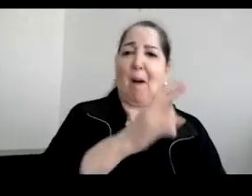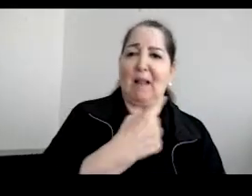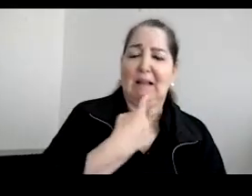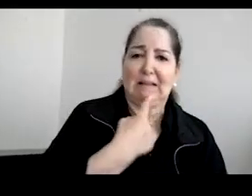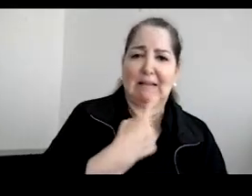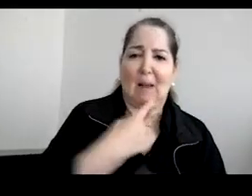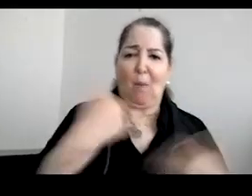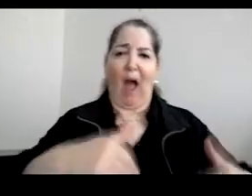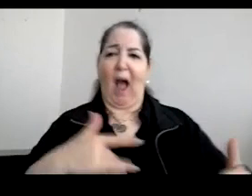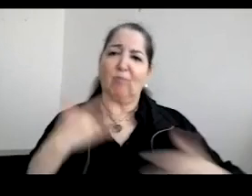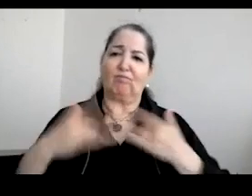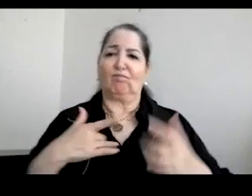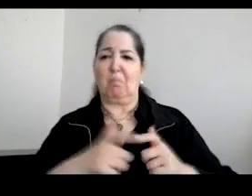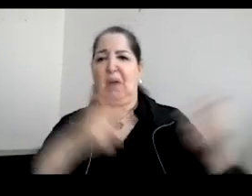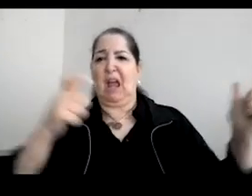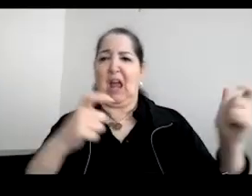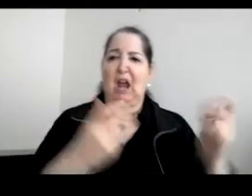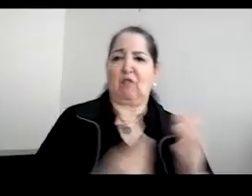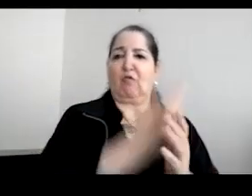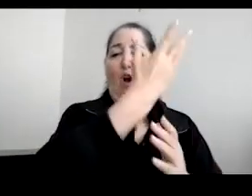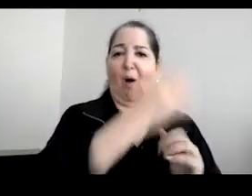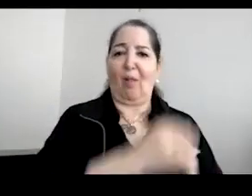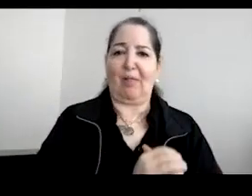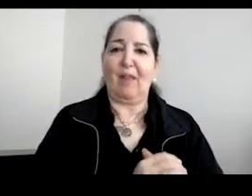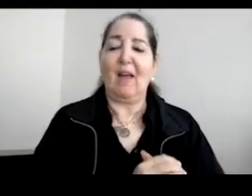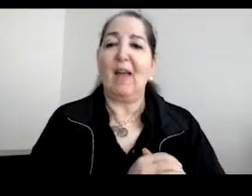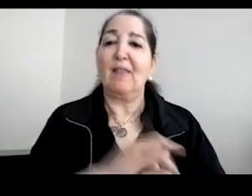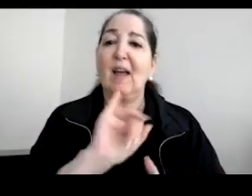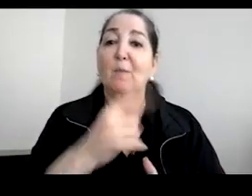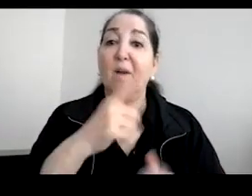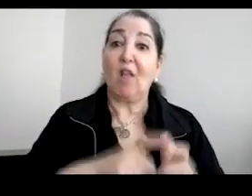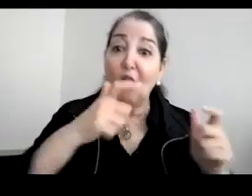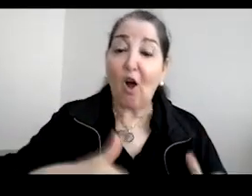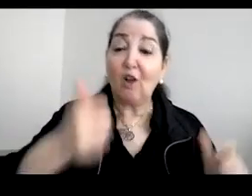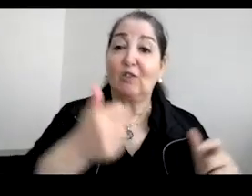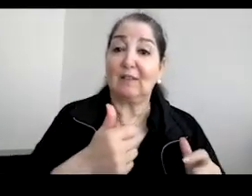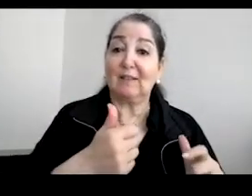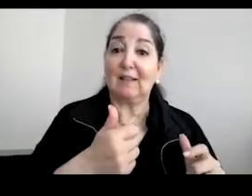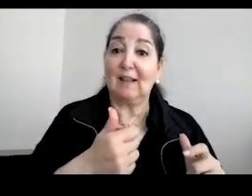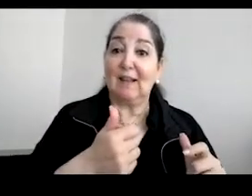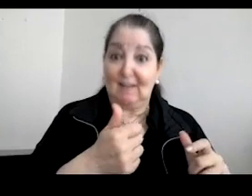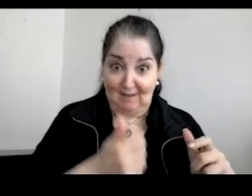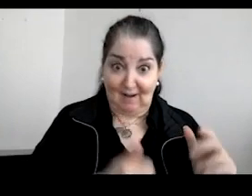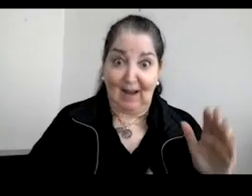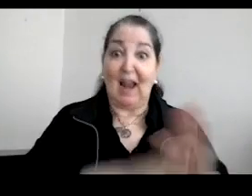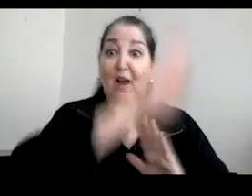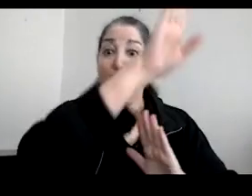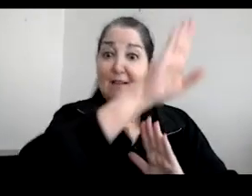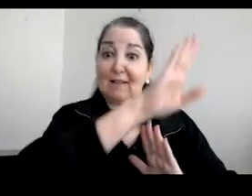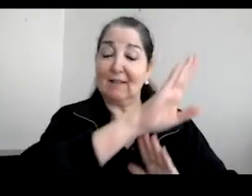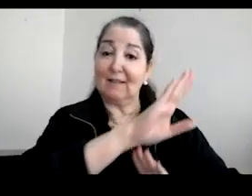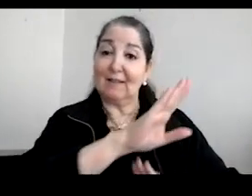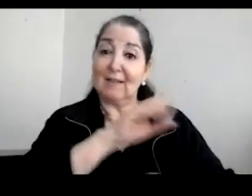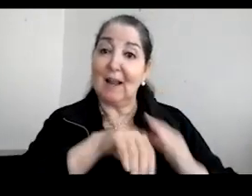of 2.5 million jobs is one of the largest increases in employment that the country's ever seen